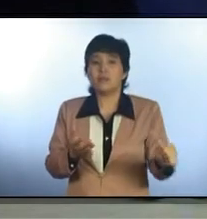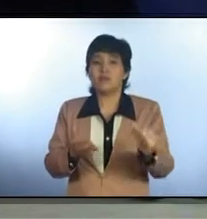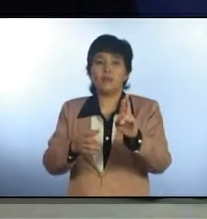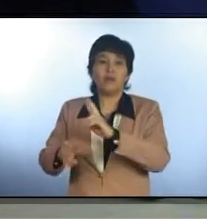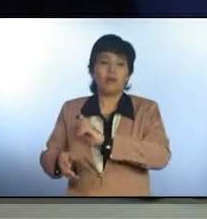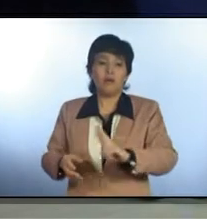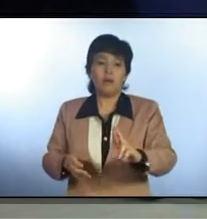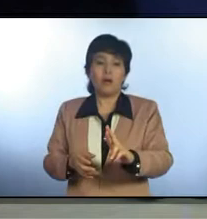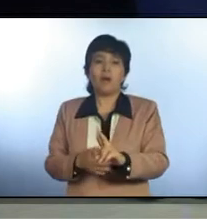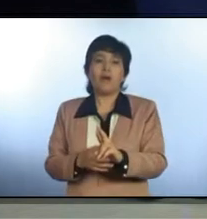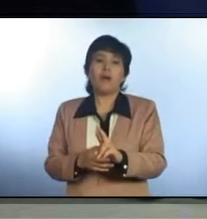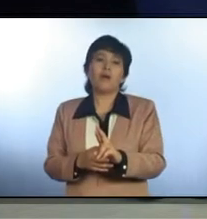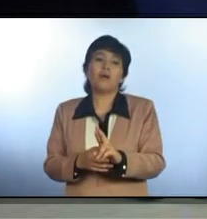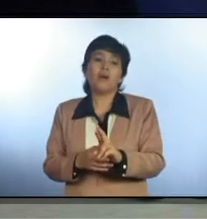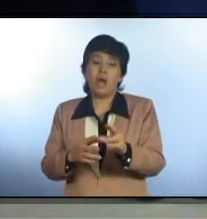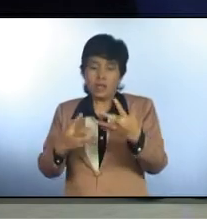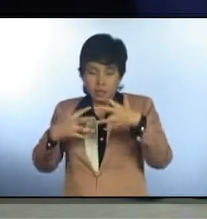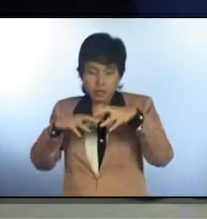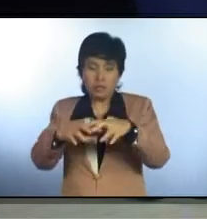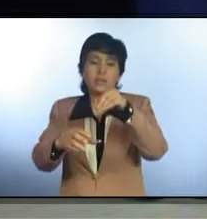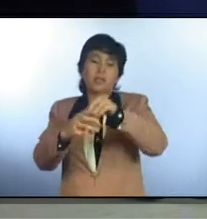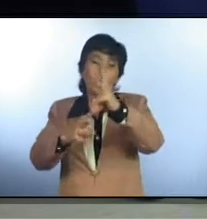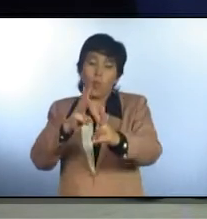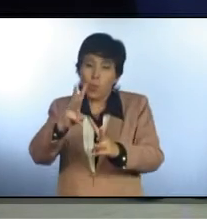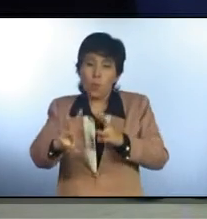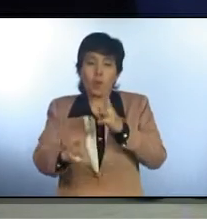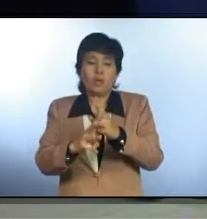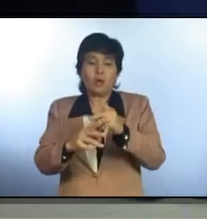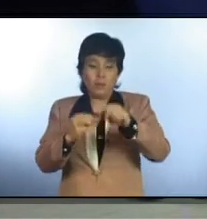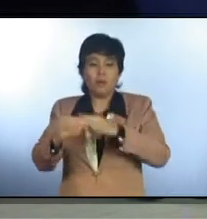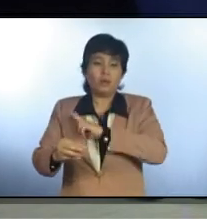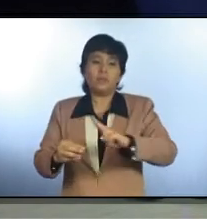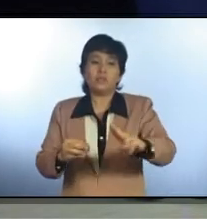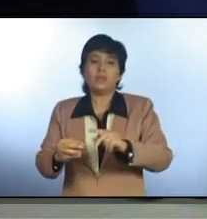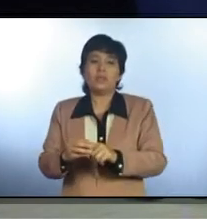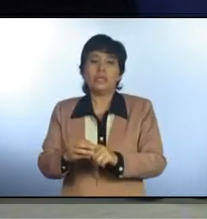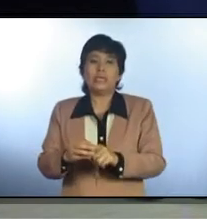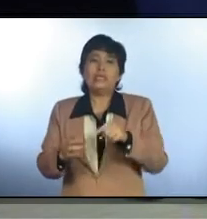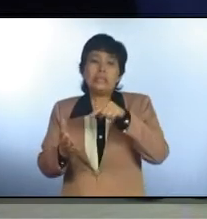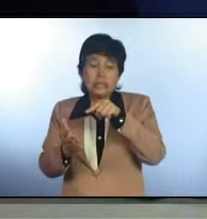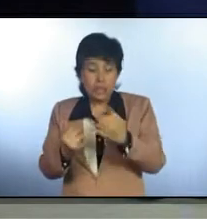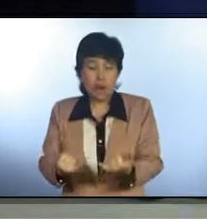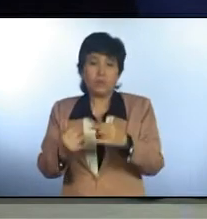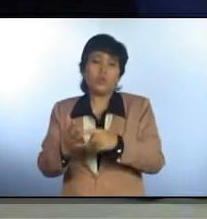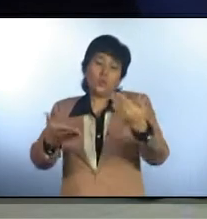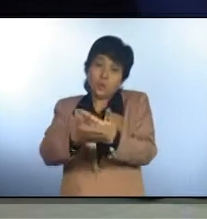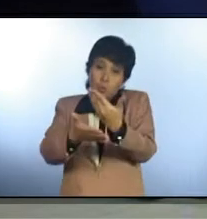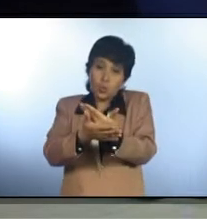many cults existing in the world, and it keeps arising. New cults are being